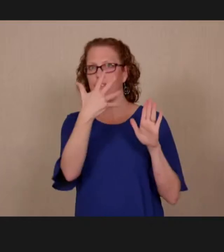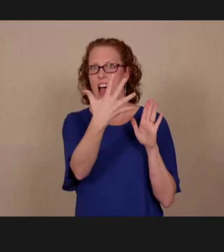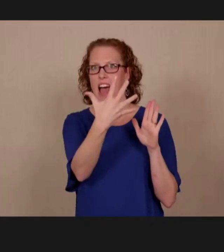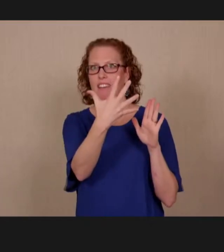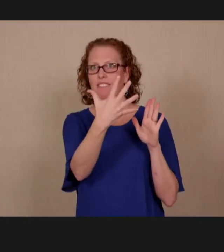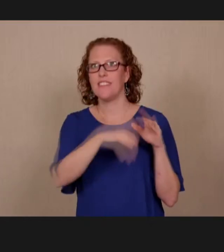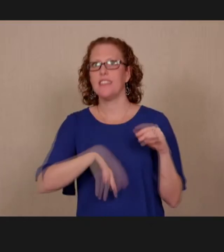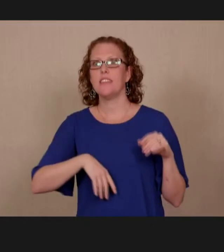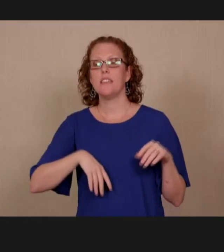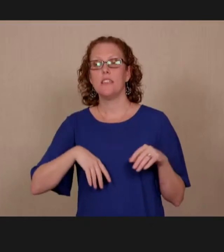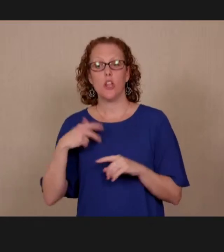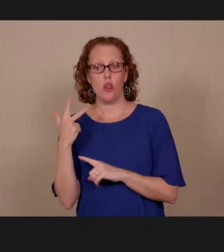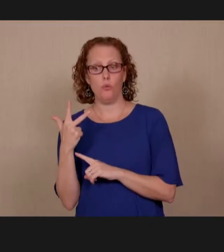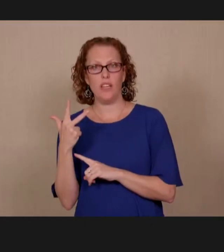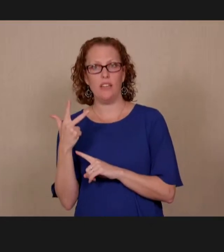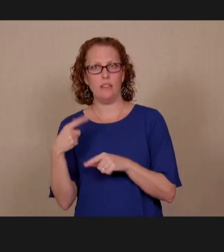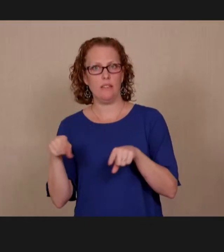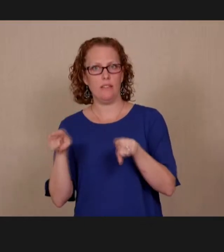same, but